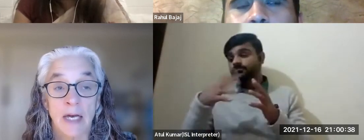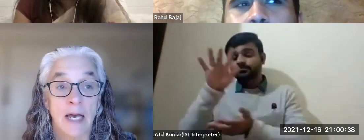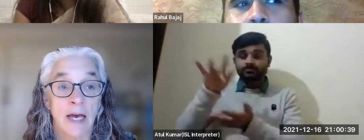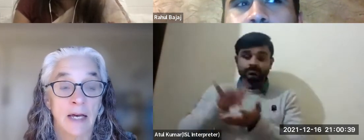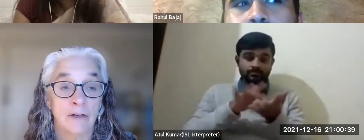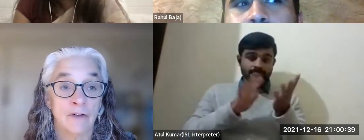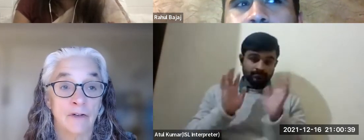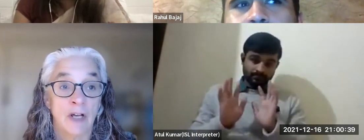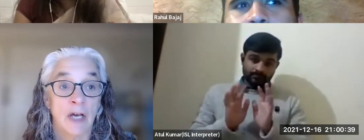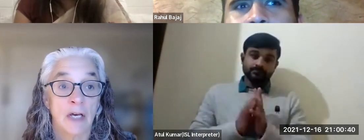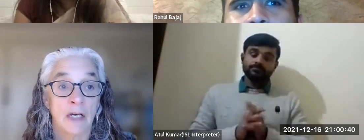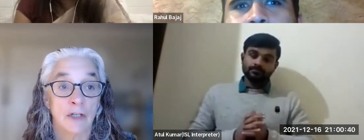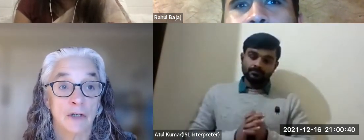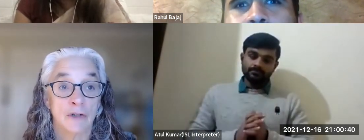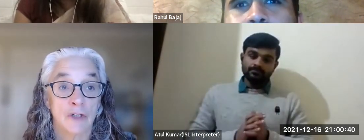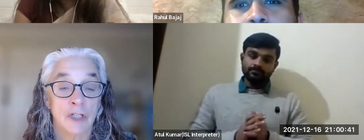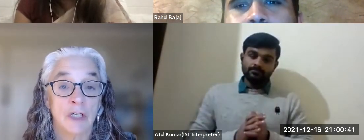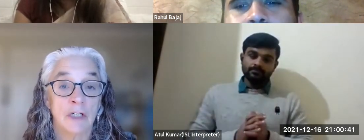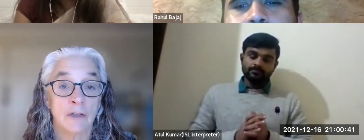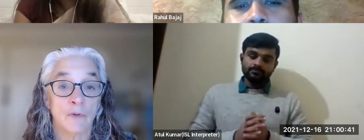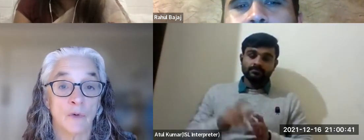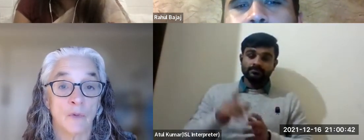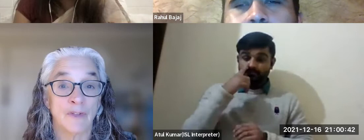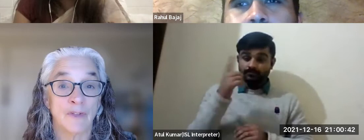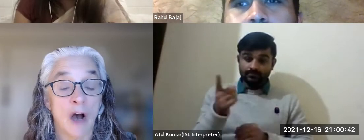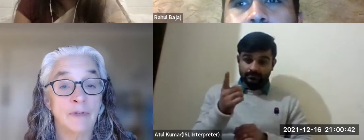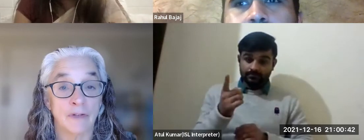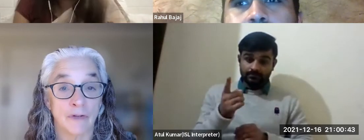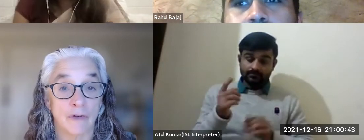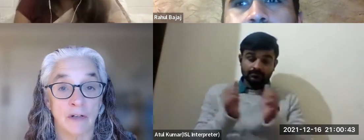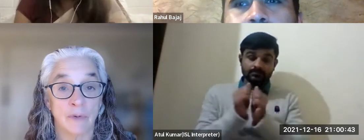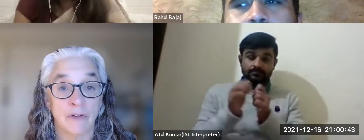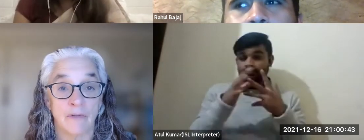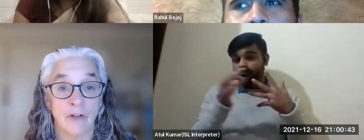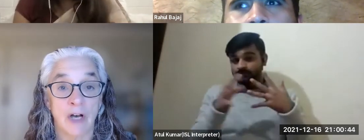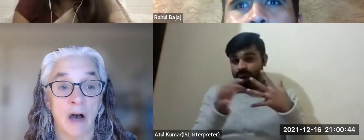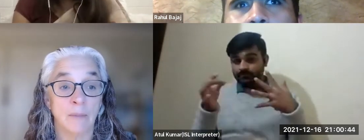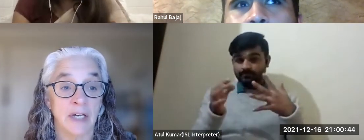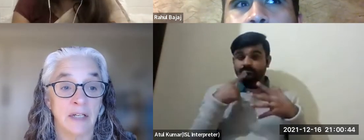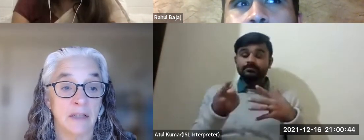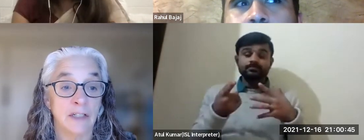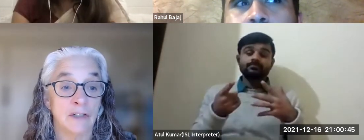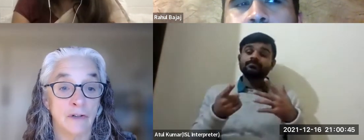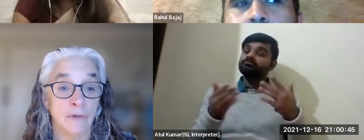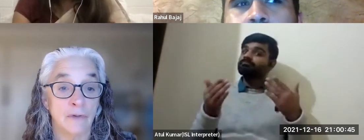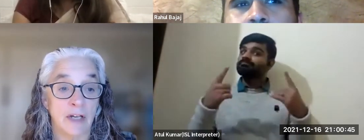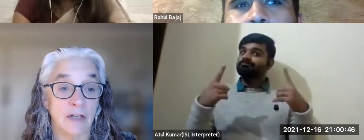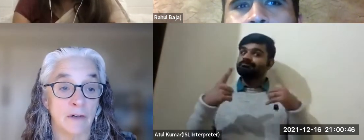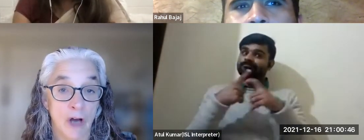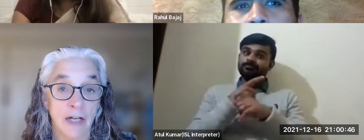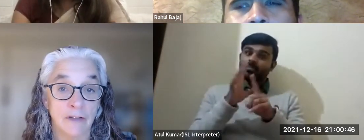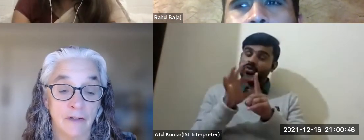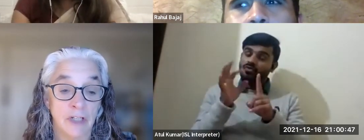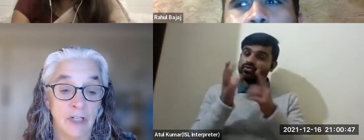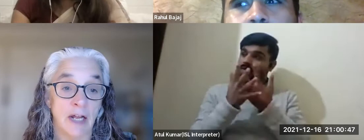platform, and she was an options trader, which is a very complicated thing to do, sighted